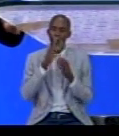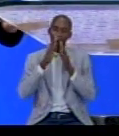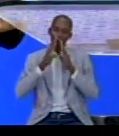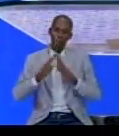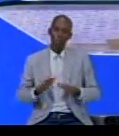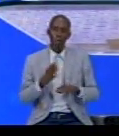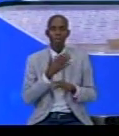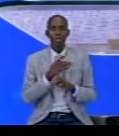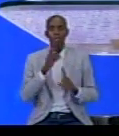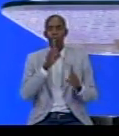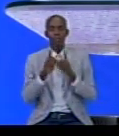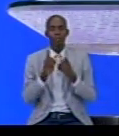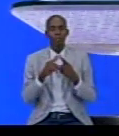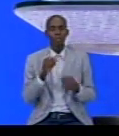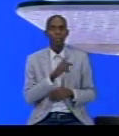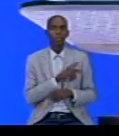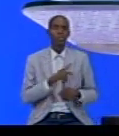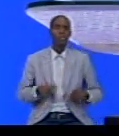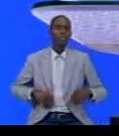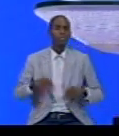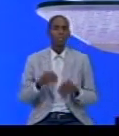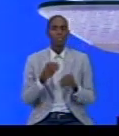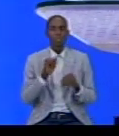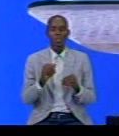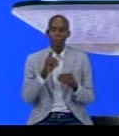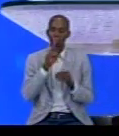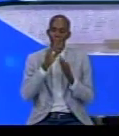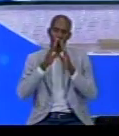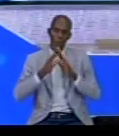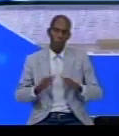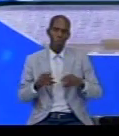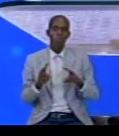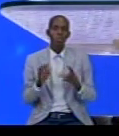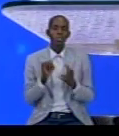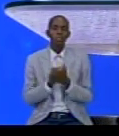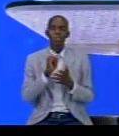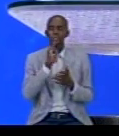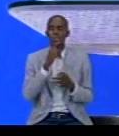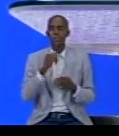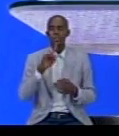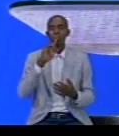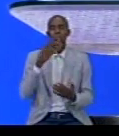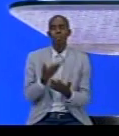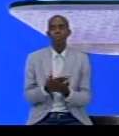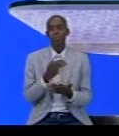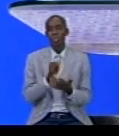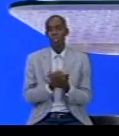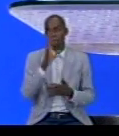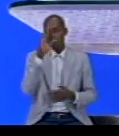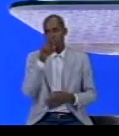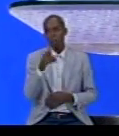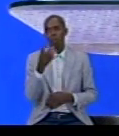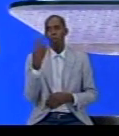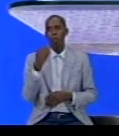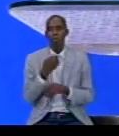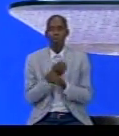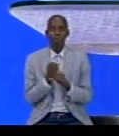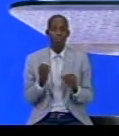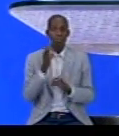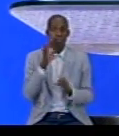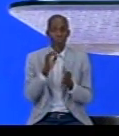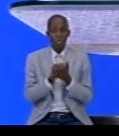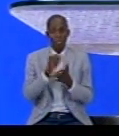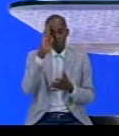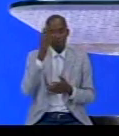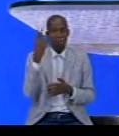the king in a peaceful manner. That's the evidence that man was saved. If he wasn't